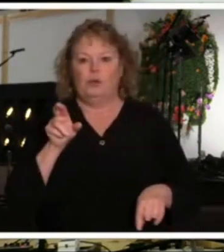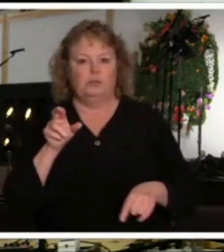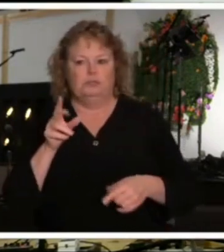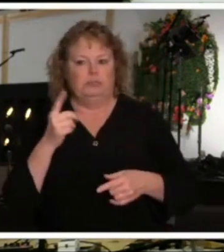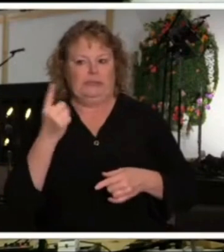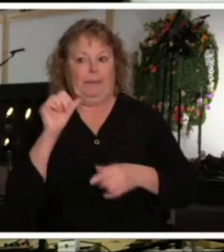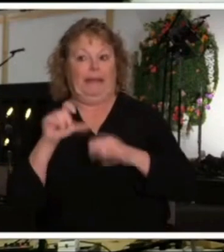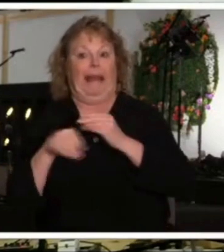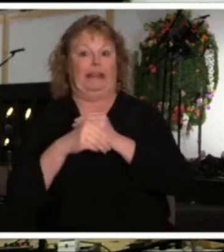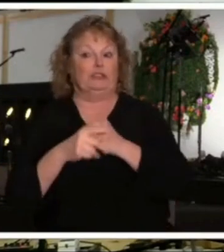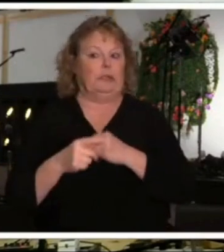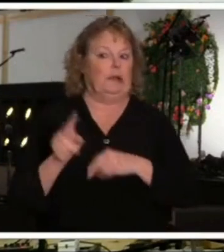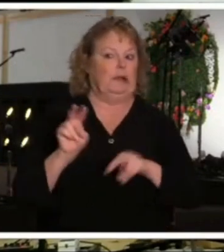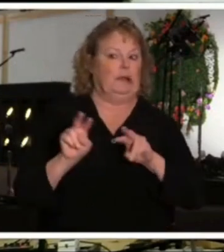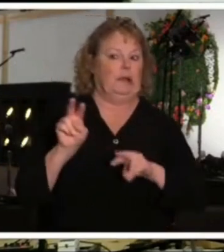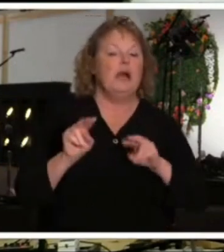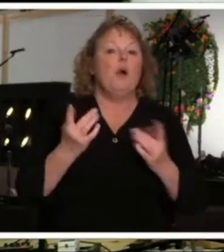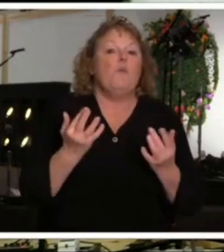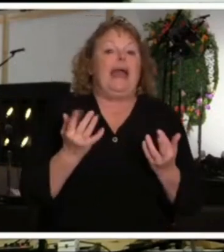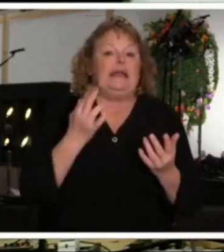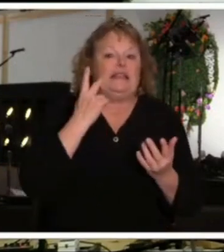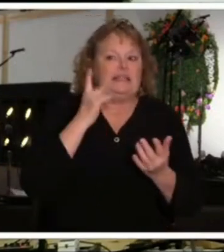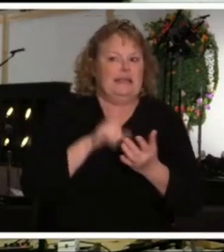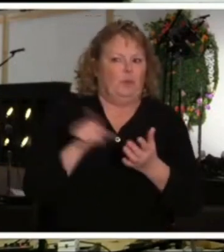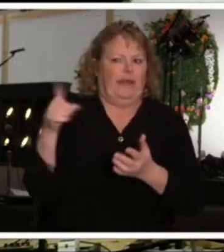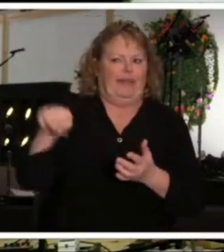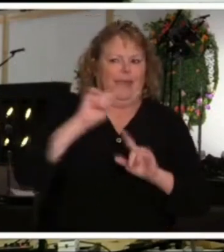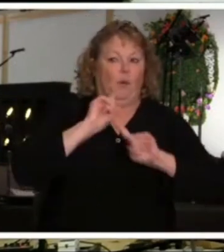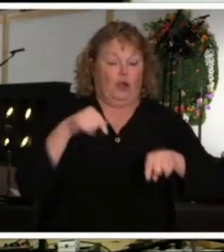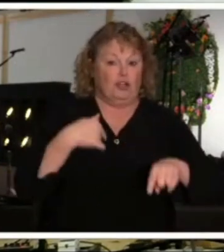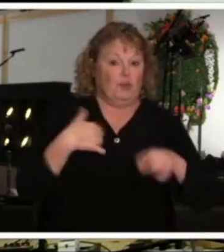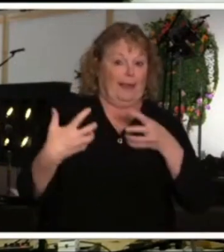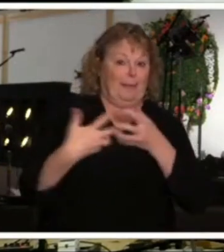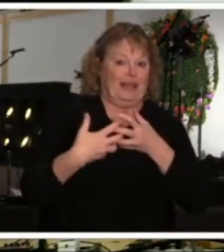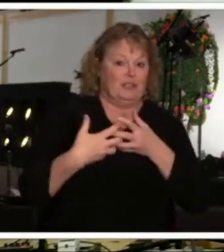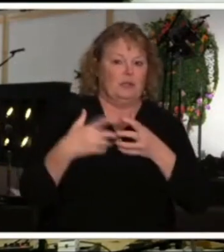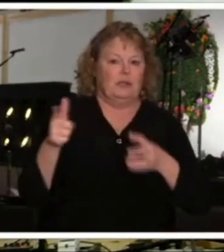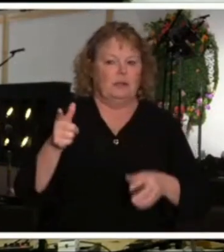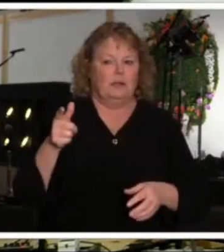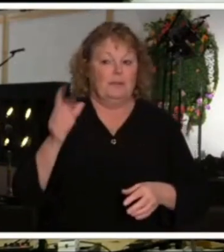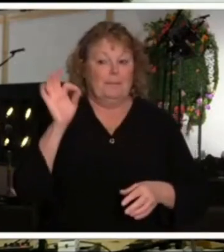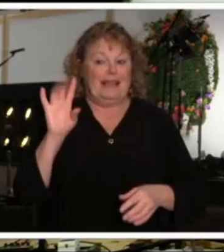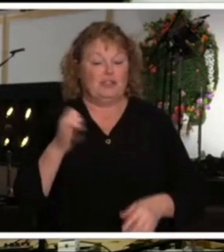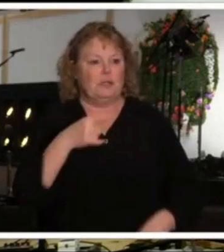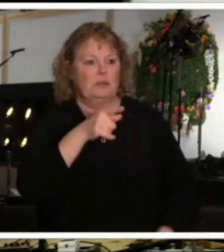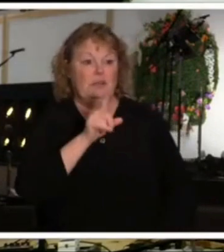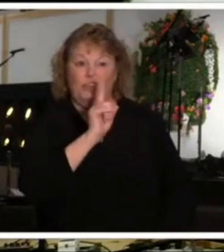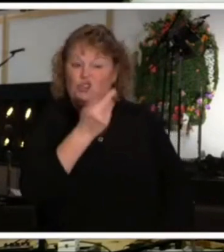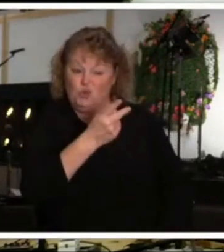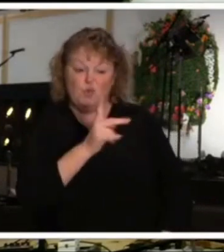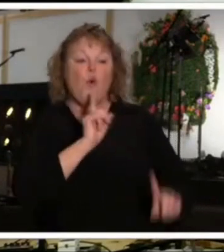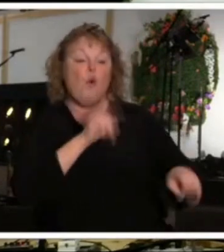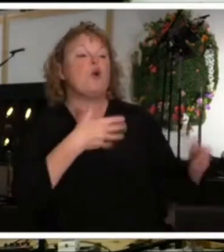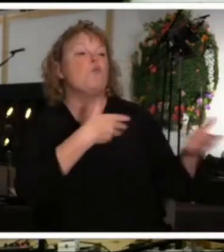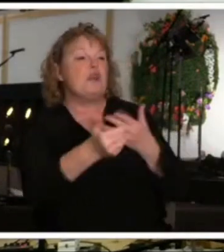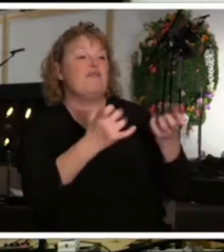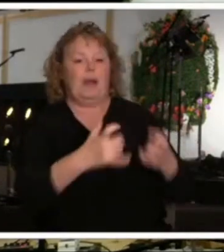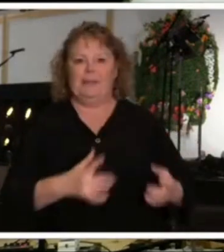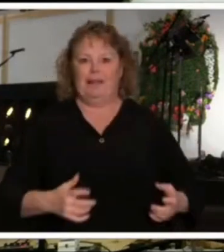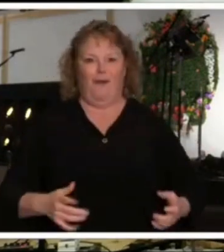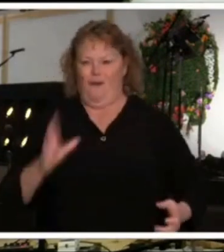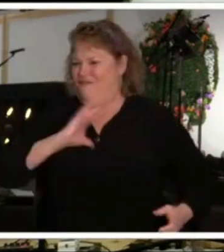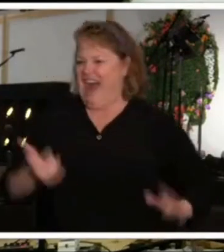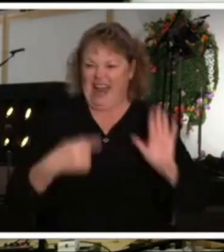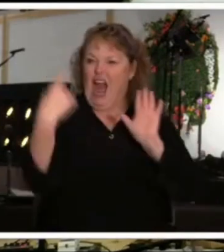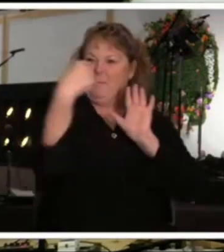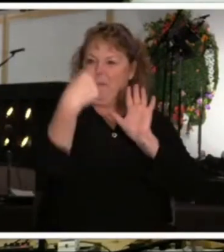water. So I'm sitting there just waiting. And he gave the word. He said, you guys can get what you want. So I was like, boom, boom, boom, boom,